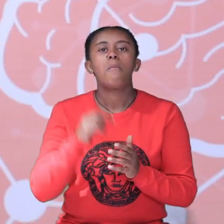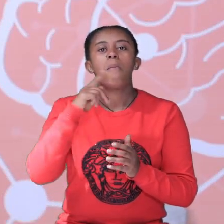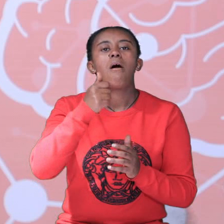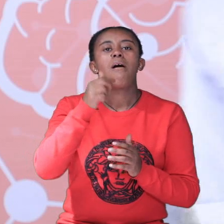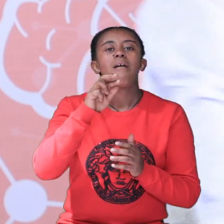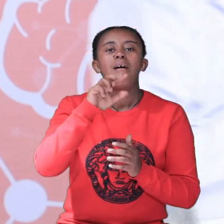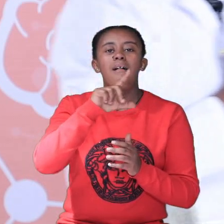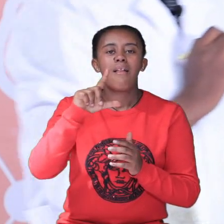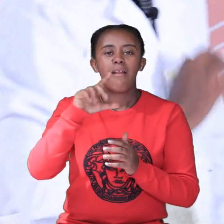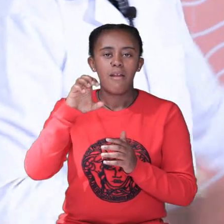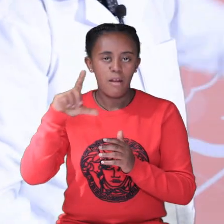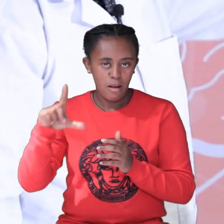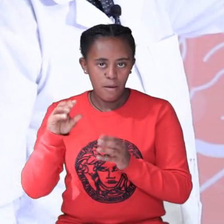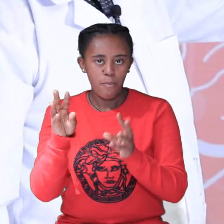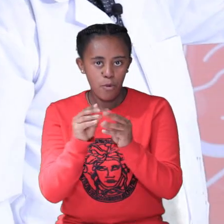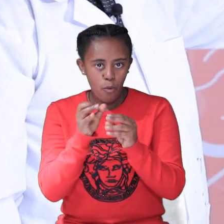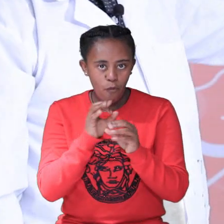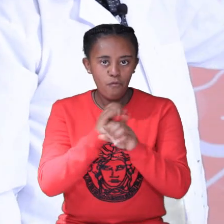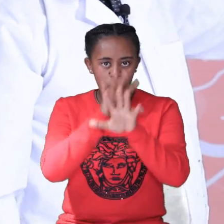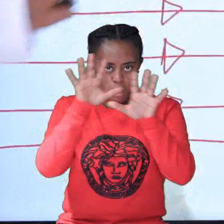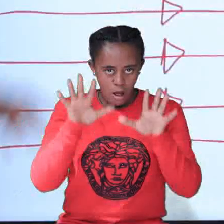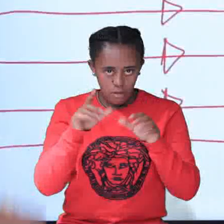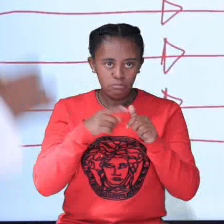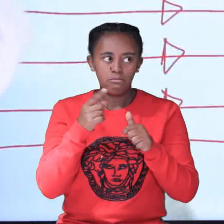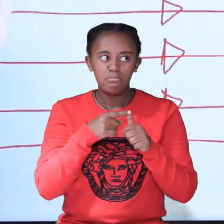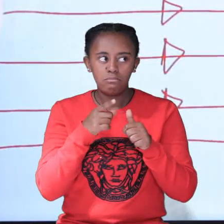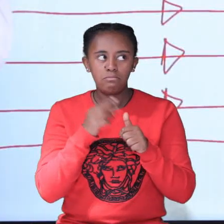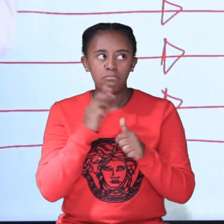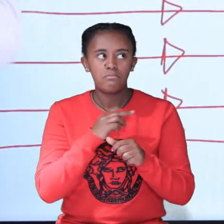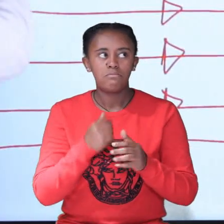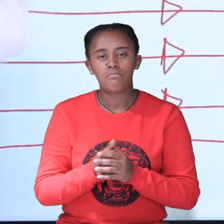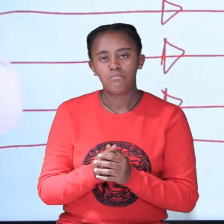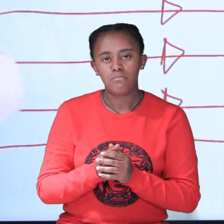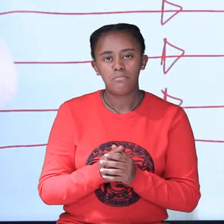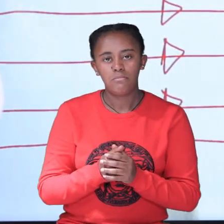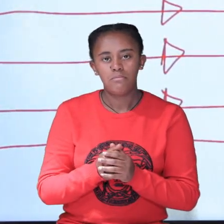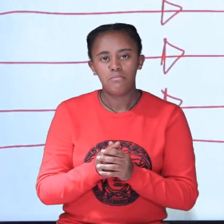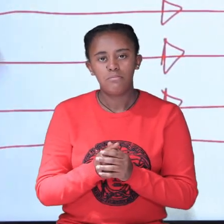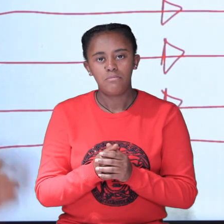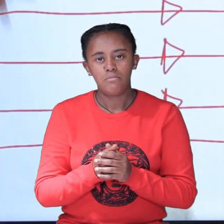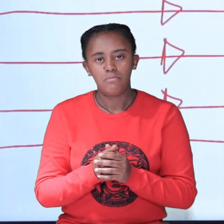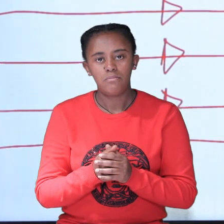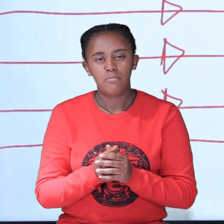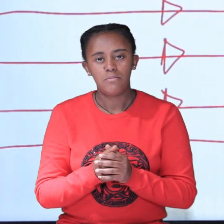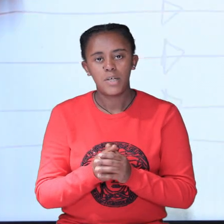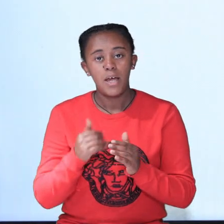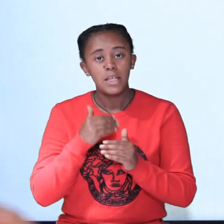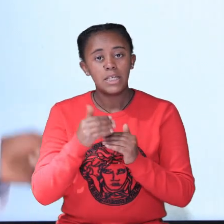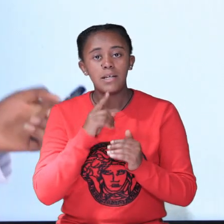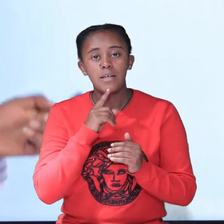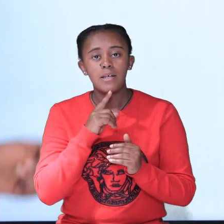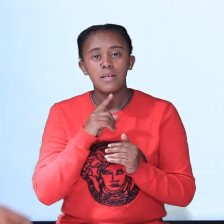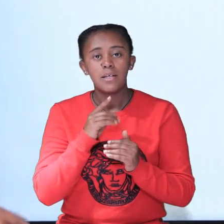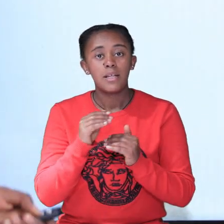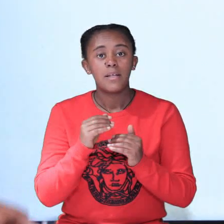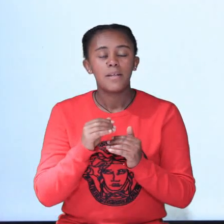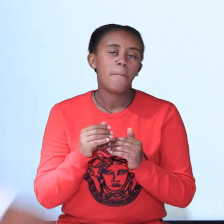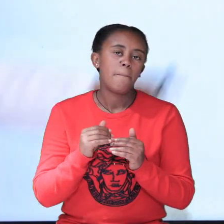of lights. These are one of the parallel beam. And the next is